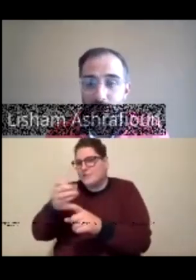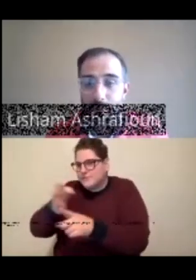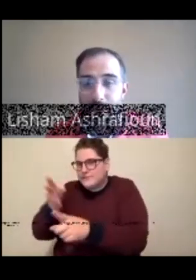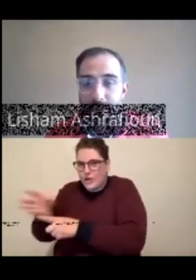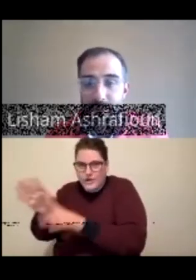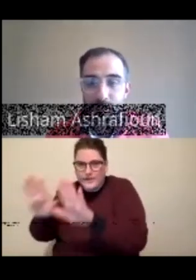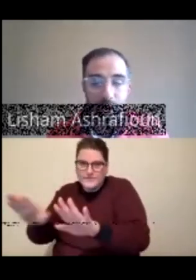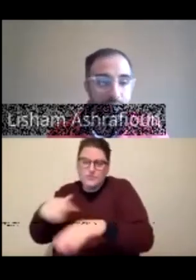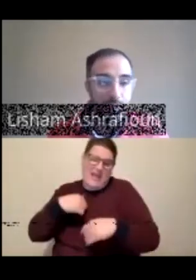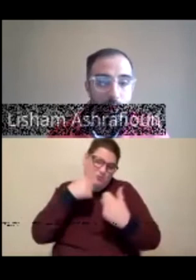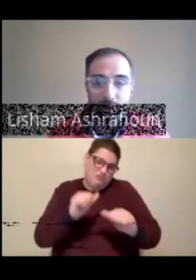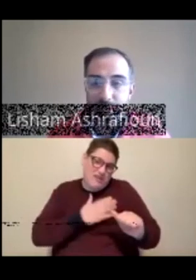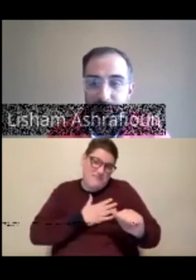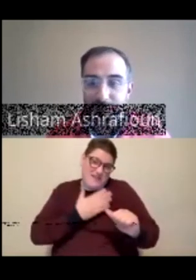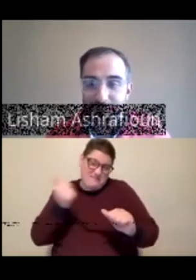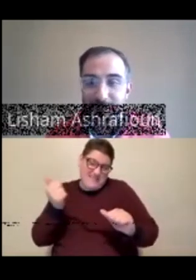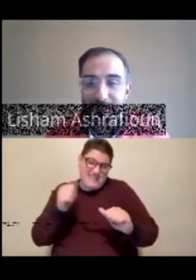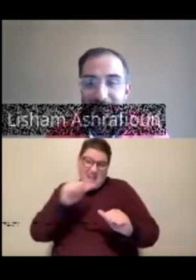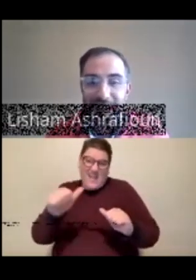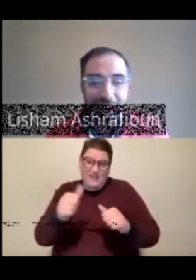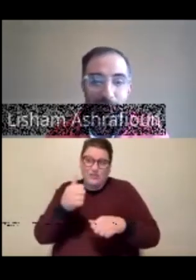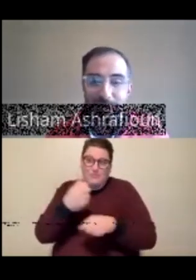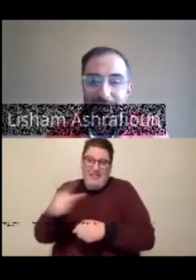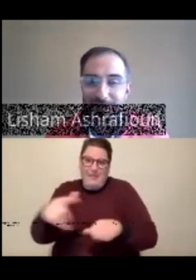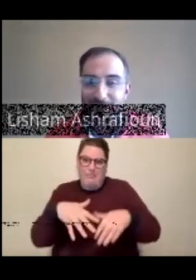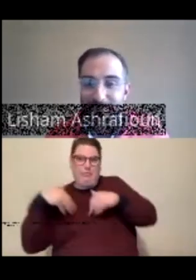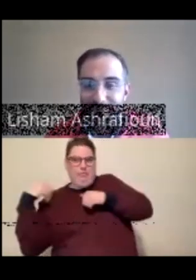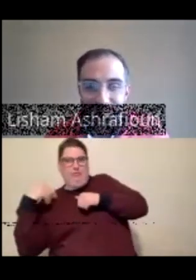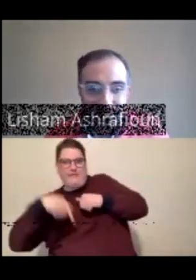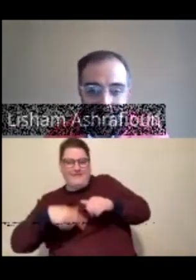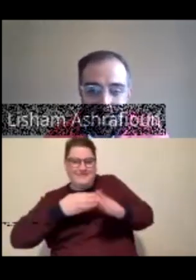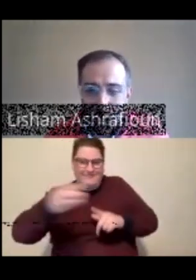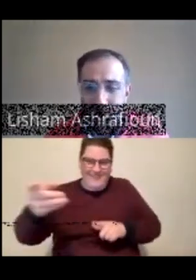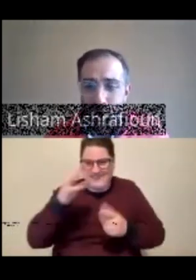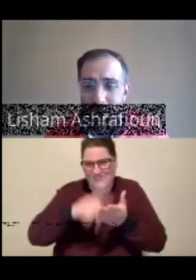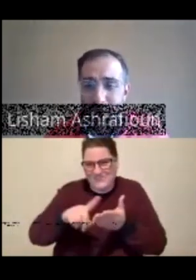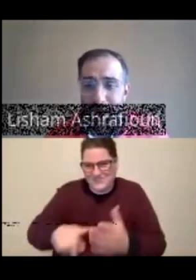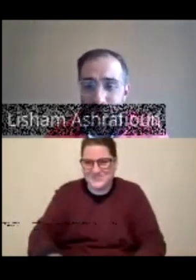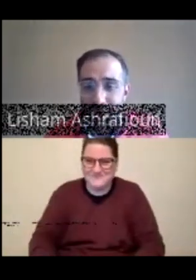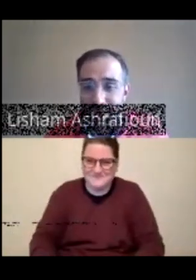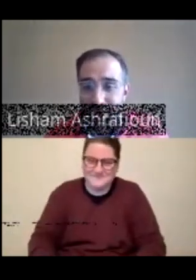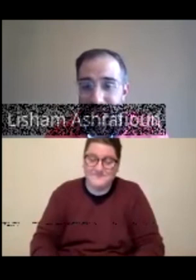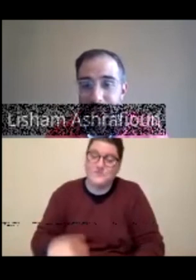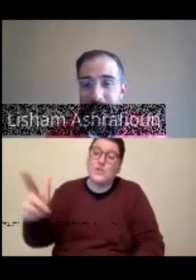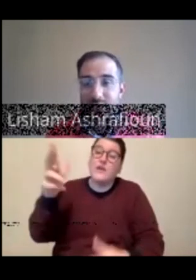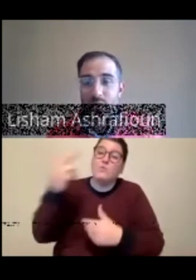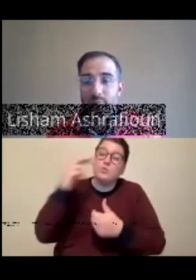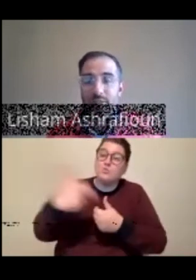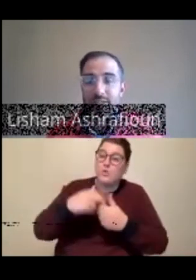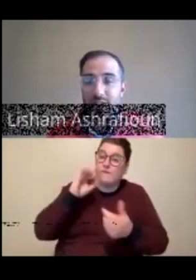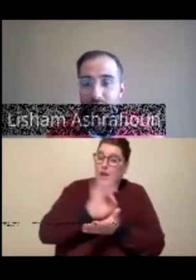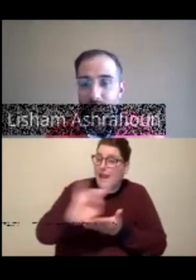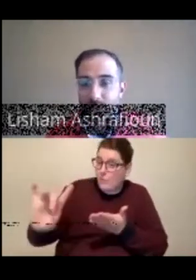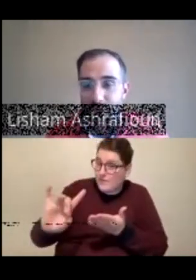essentially going to try my best not to drive them away from this field of research. So they'll be joining us for 8 weeks, and their time ends